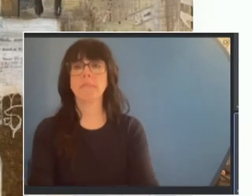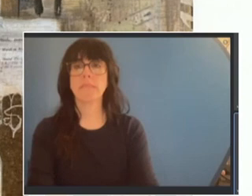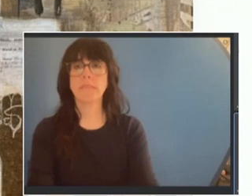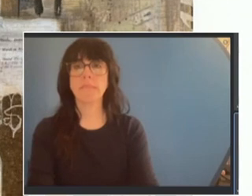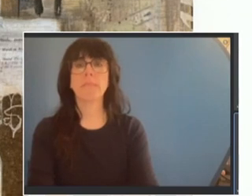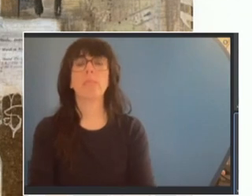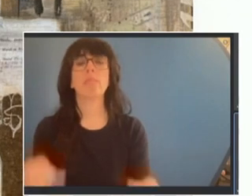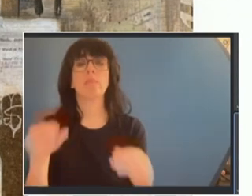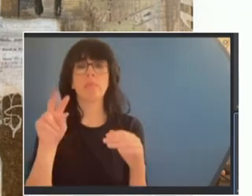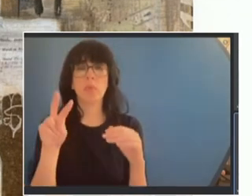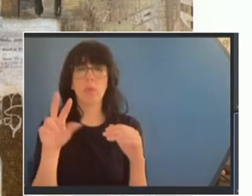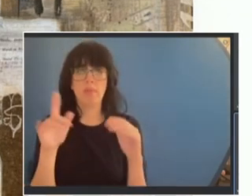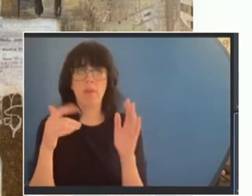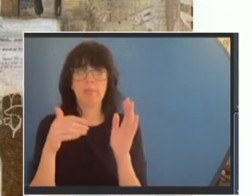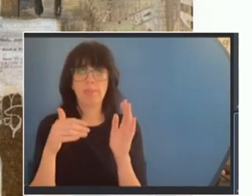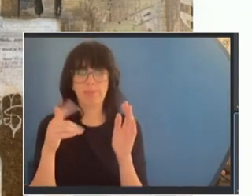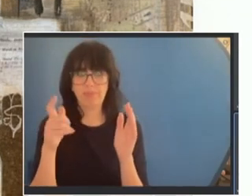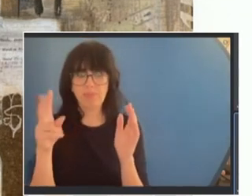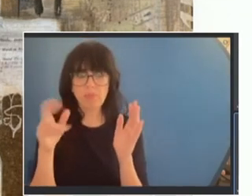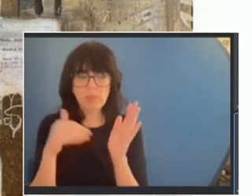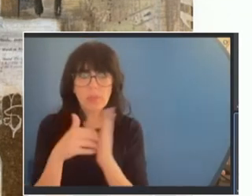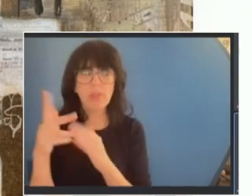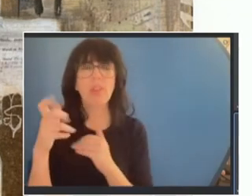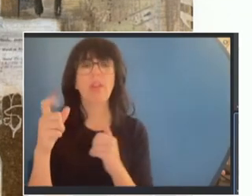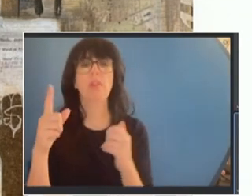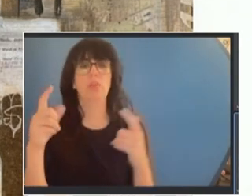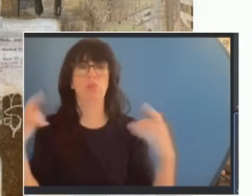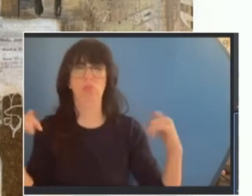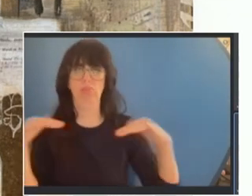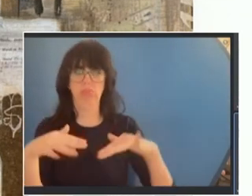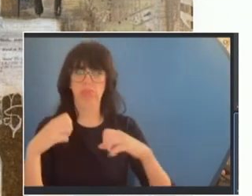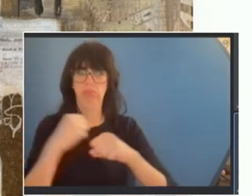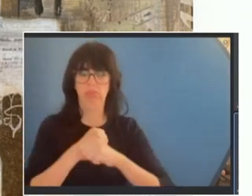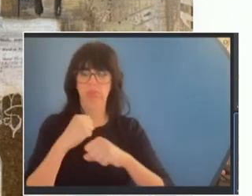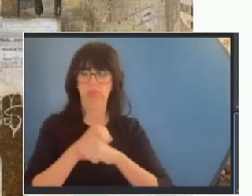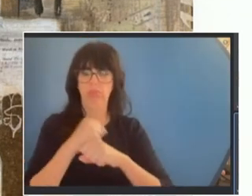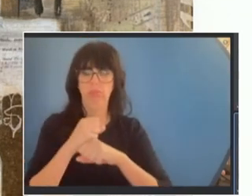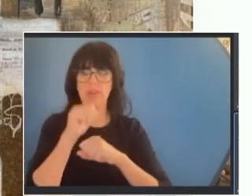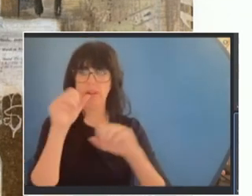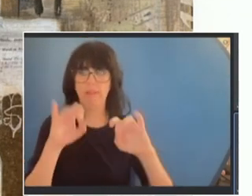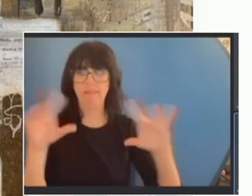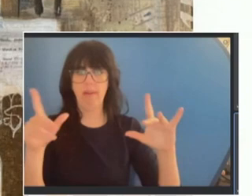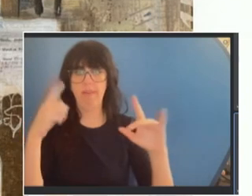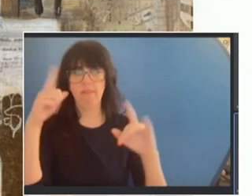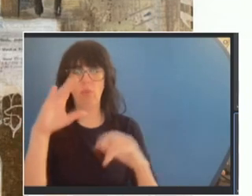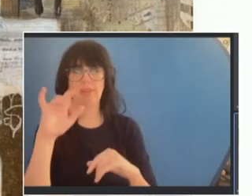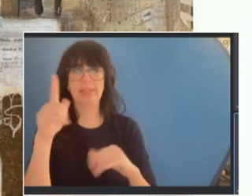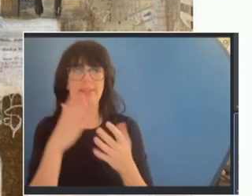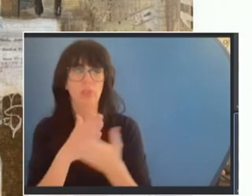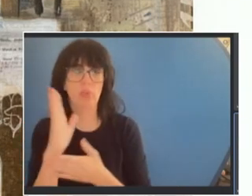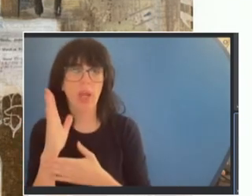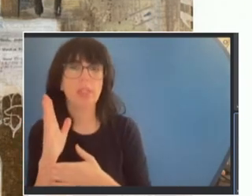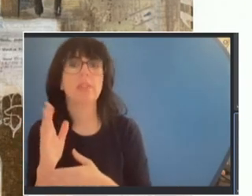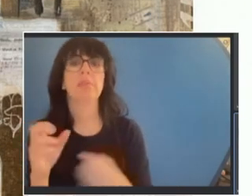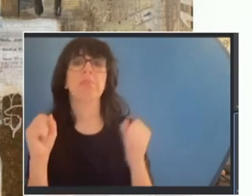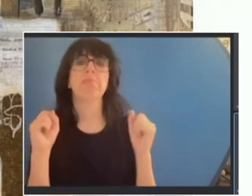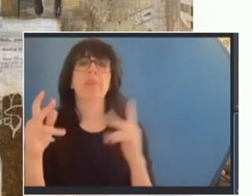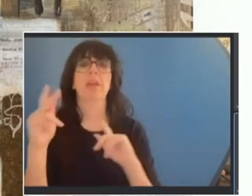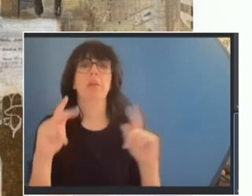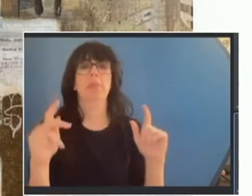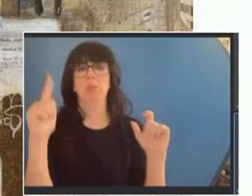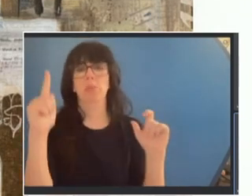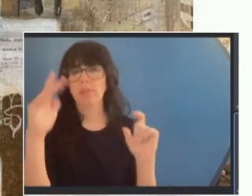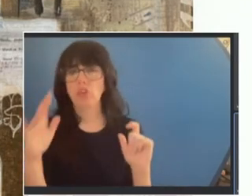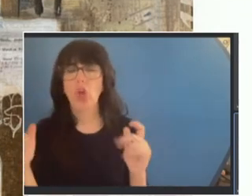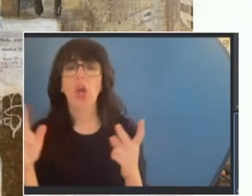and protest nonviolently for civil rights. Thousands of reporters, photographers, and other